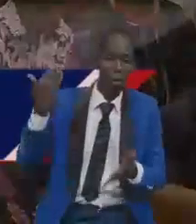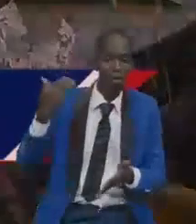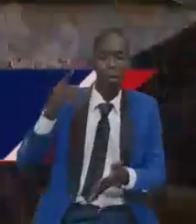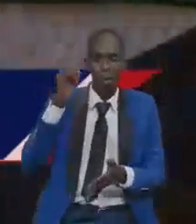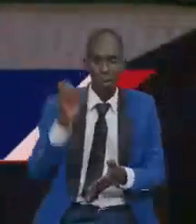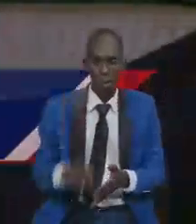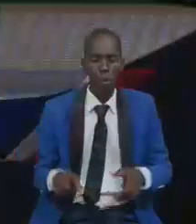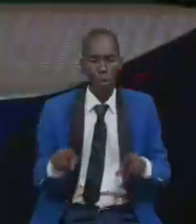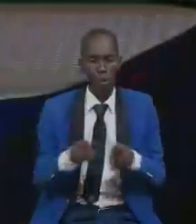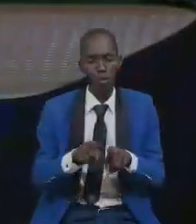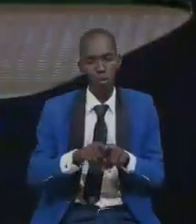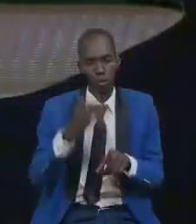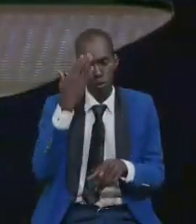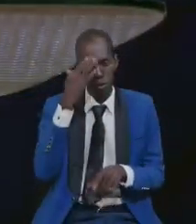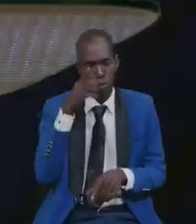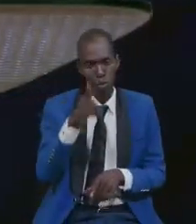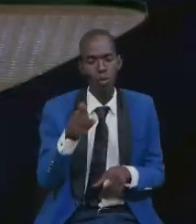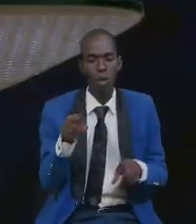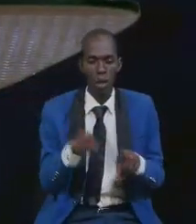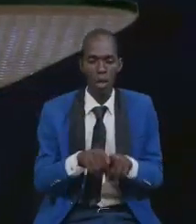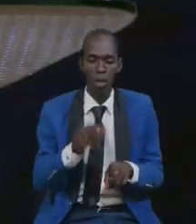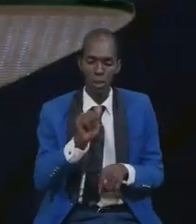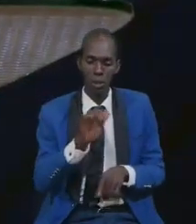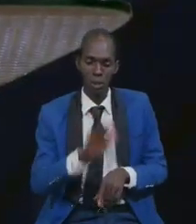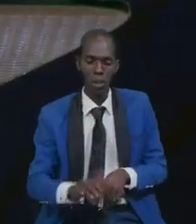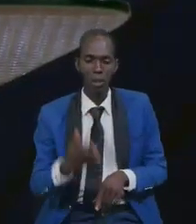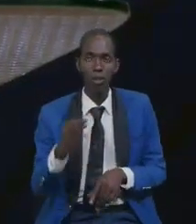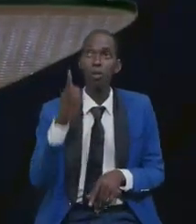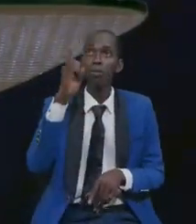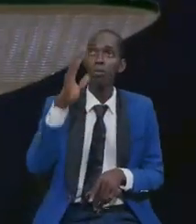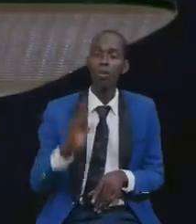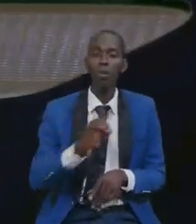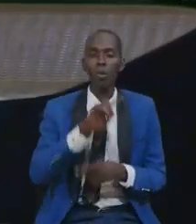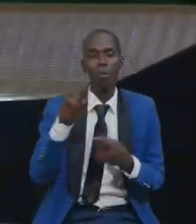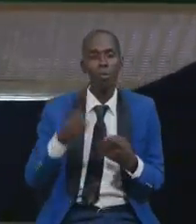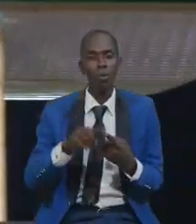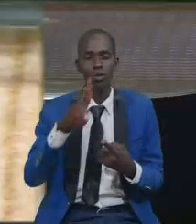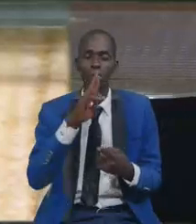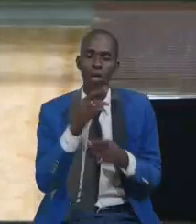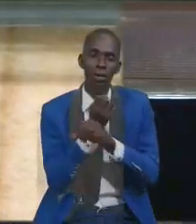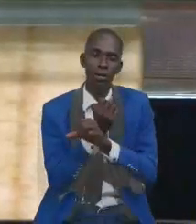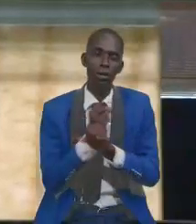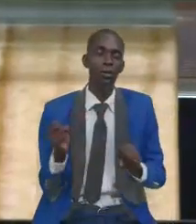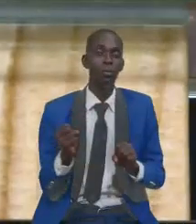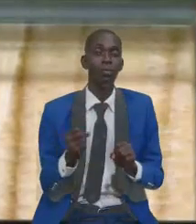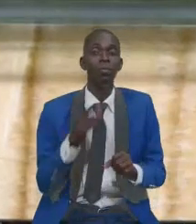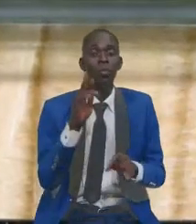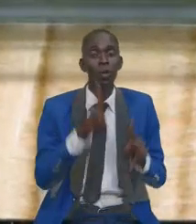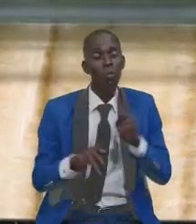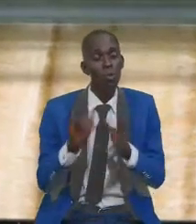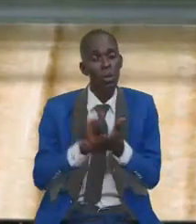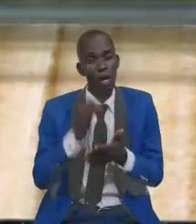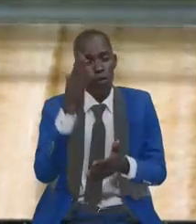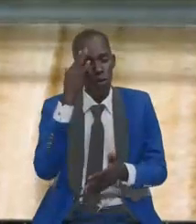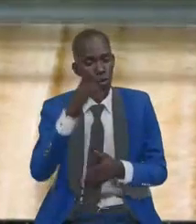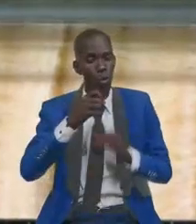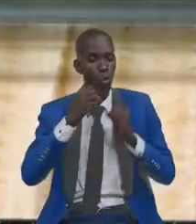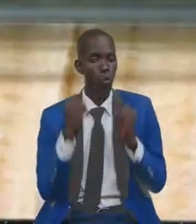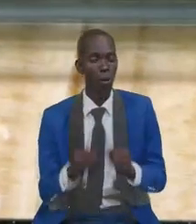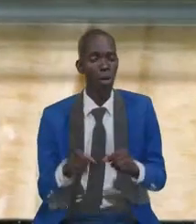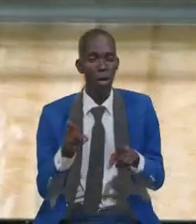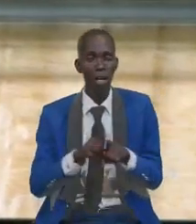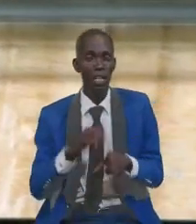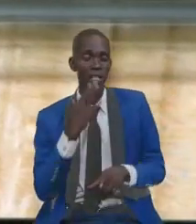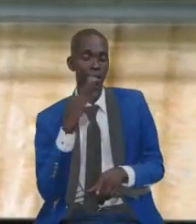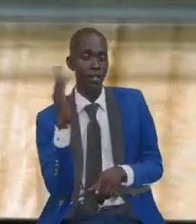worldly, when you are proud, when you are evil, now that you are born again, now that you have changed, and now that a